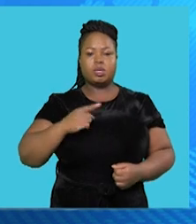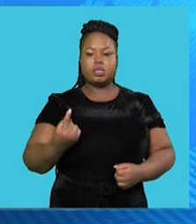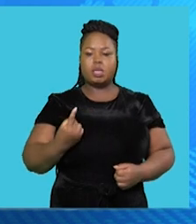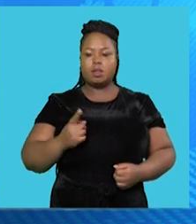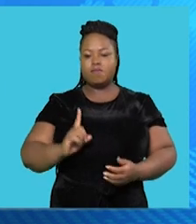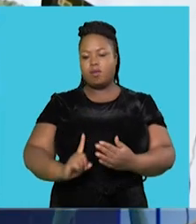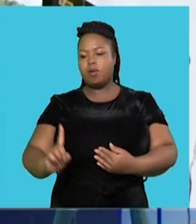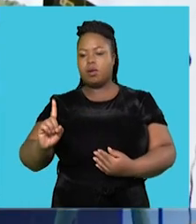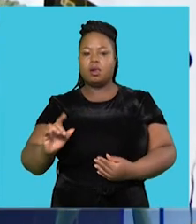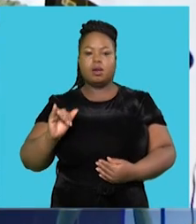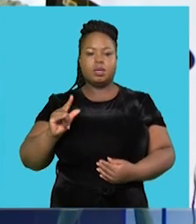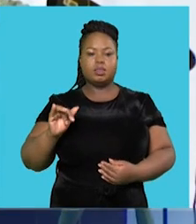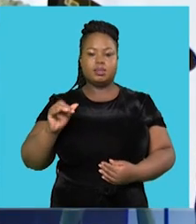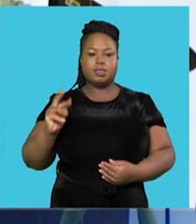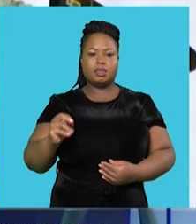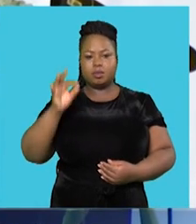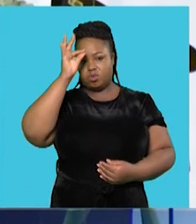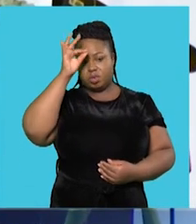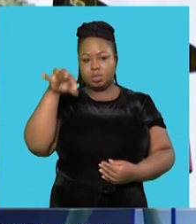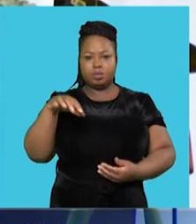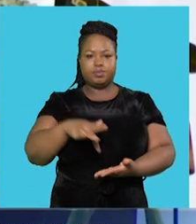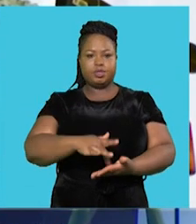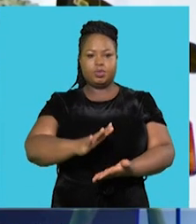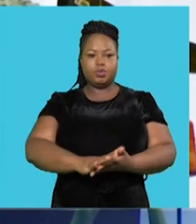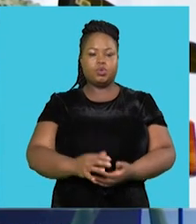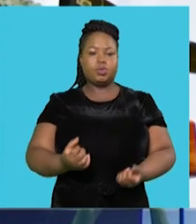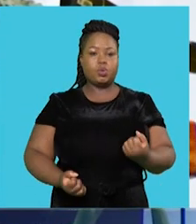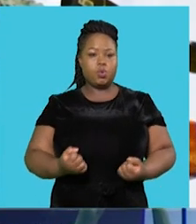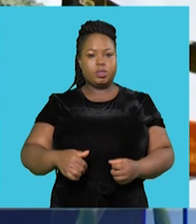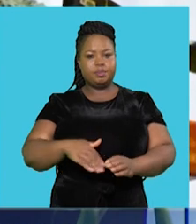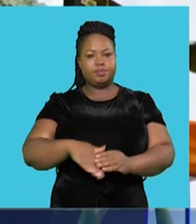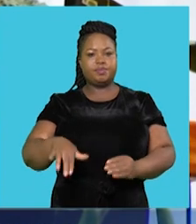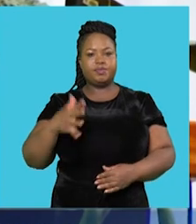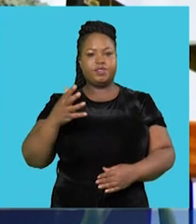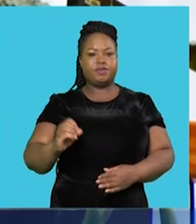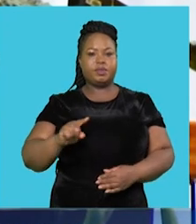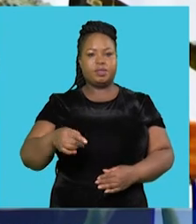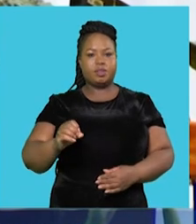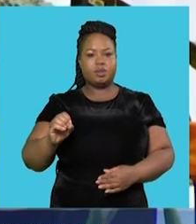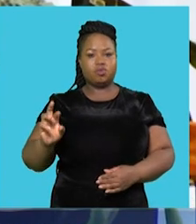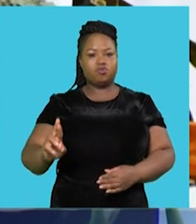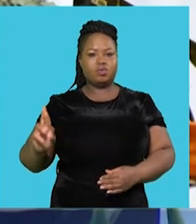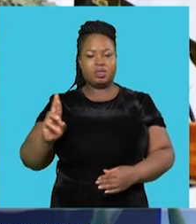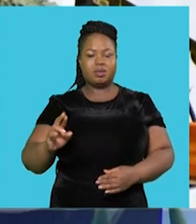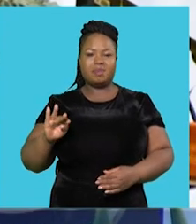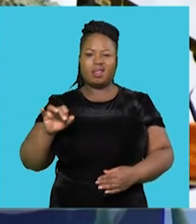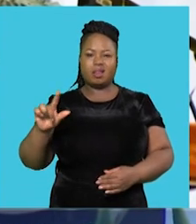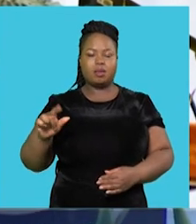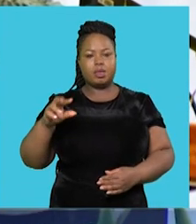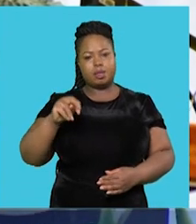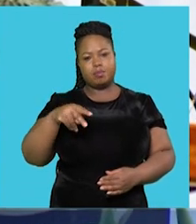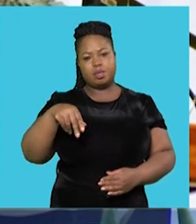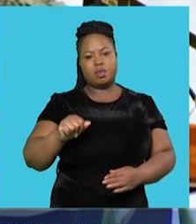over to the Littleton Police Station in Centurion. The court granted her 50,000 rand bail, which was unopposed by the